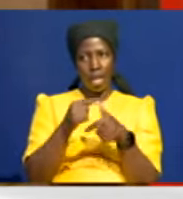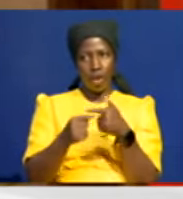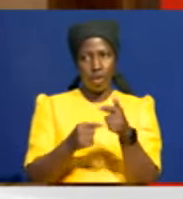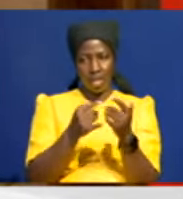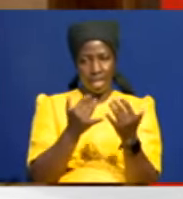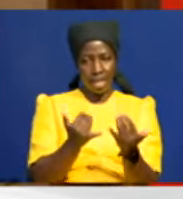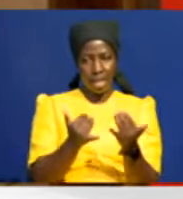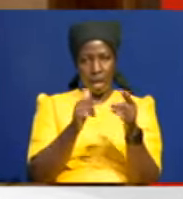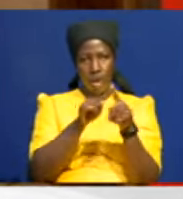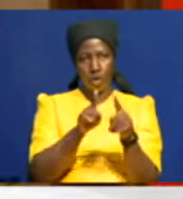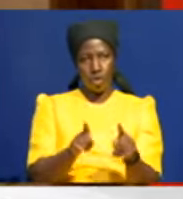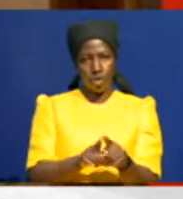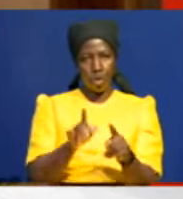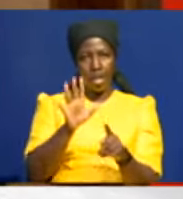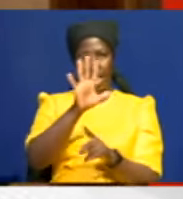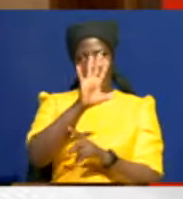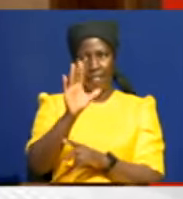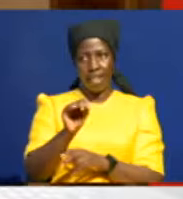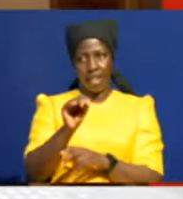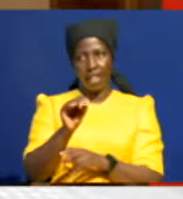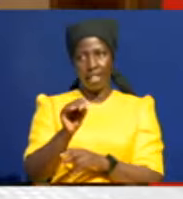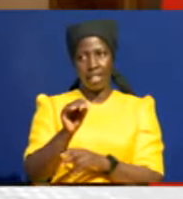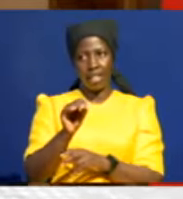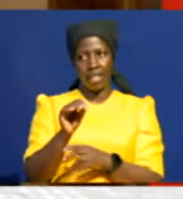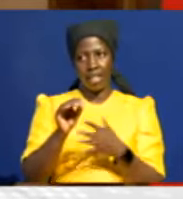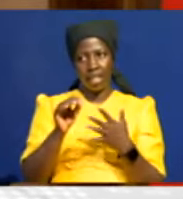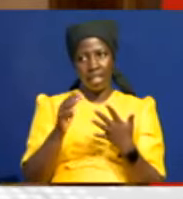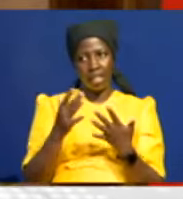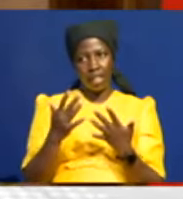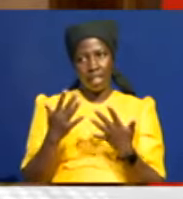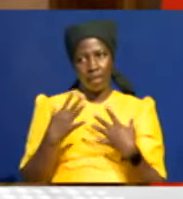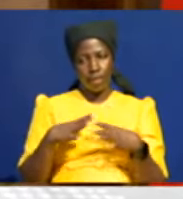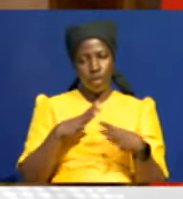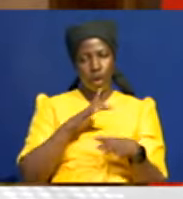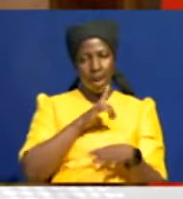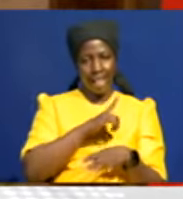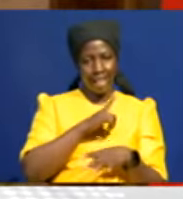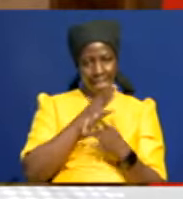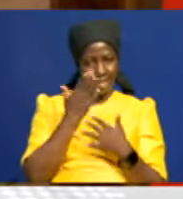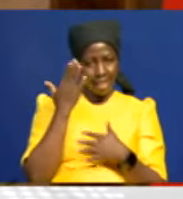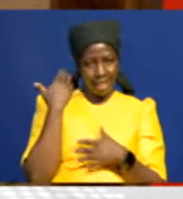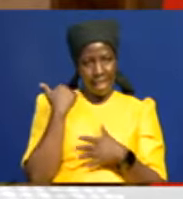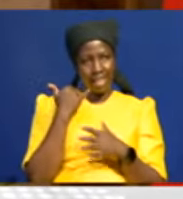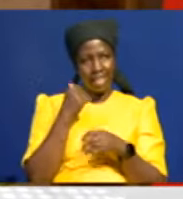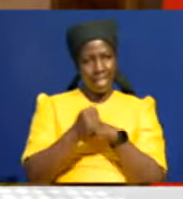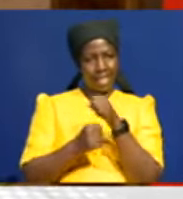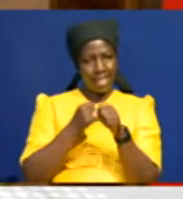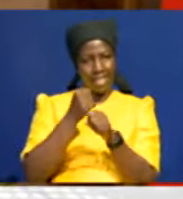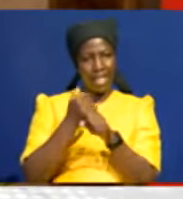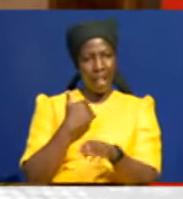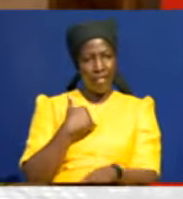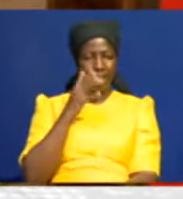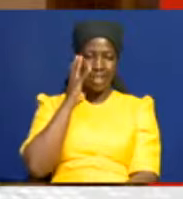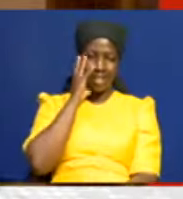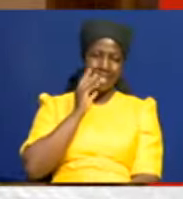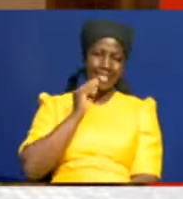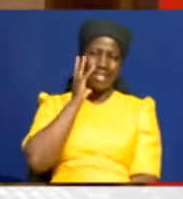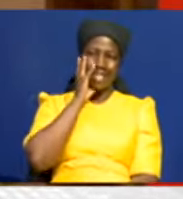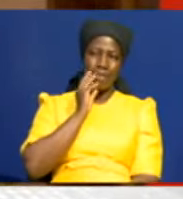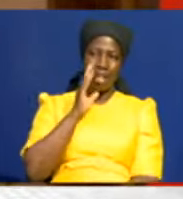well. Africa, unfortunately, in the last dozens of years, has experienced a whole number